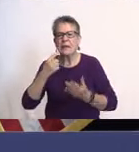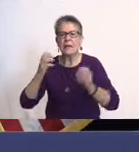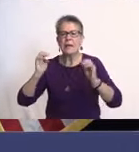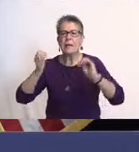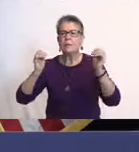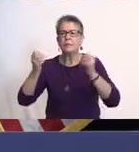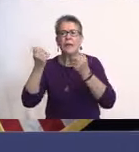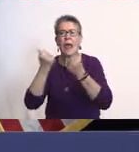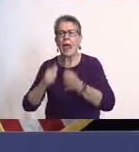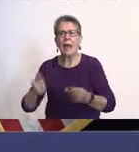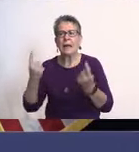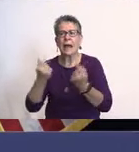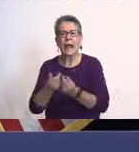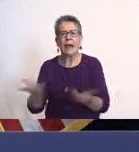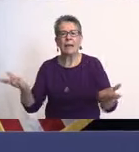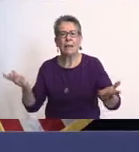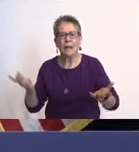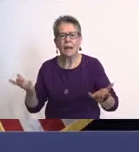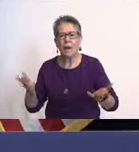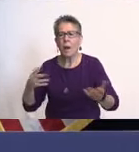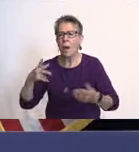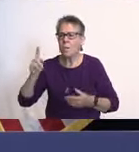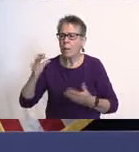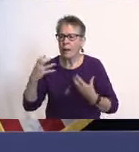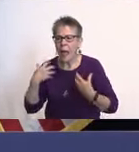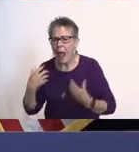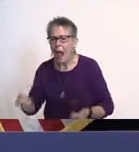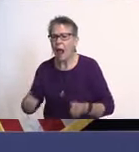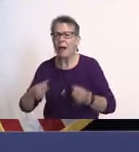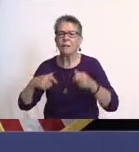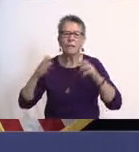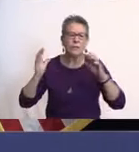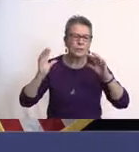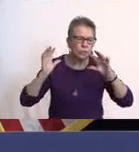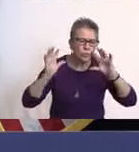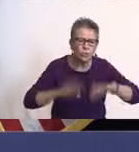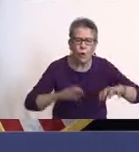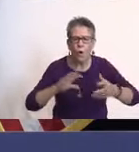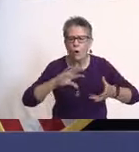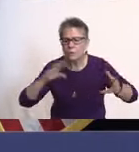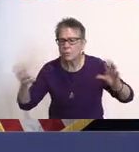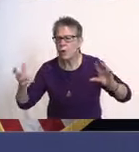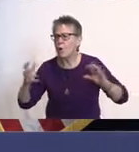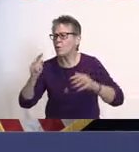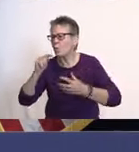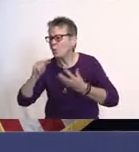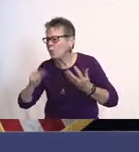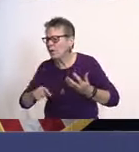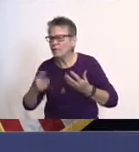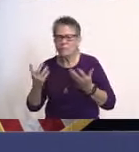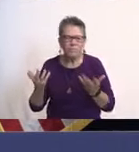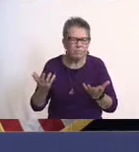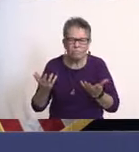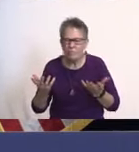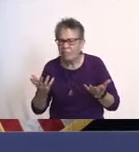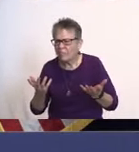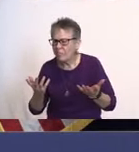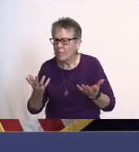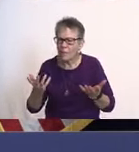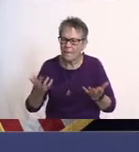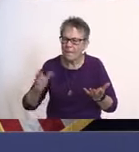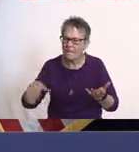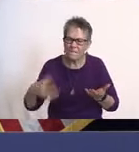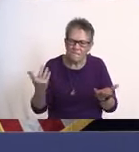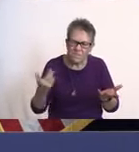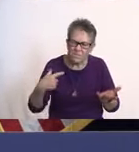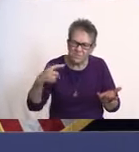a storm, anything else? I'd also like to ask you, I know Colonel Callahan's reaction to this because you and I talked about it earlier this week. Governor,